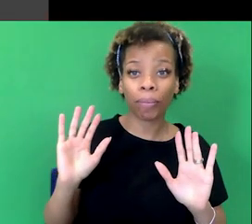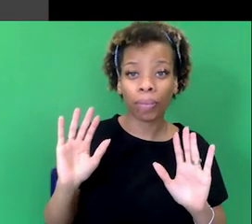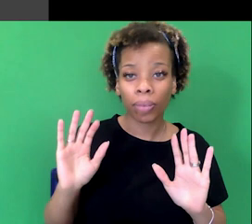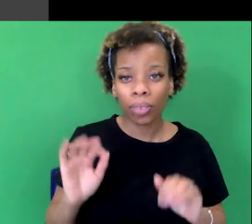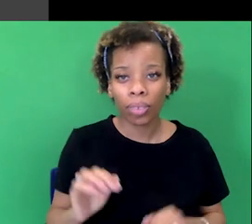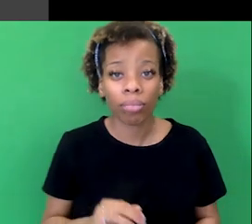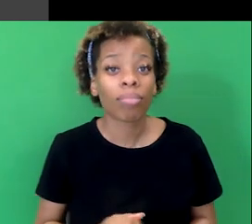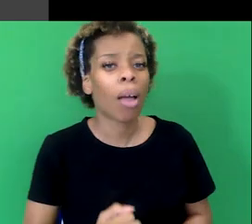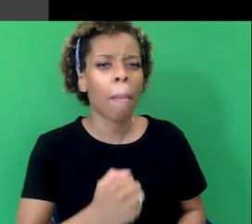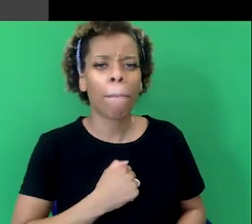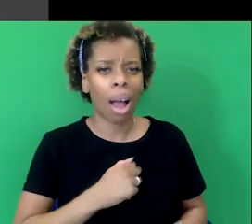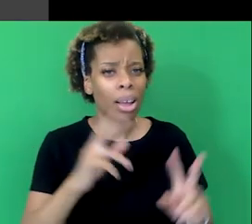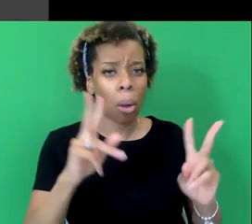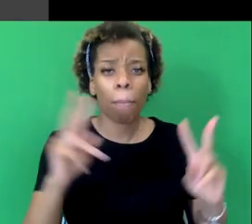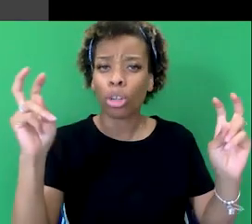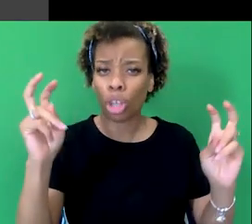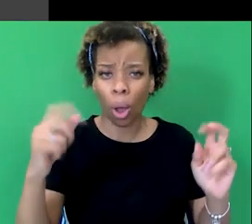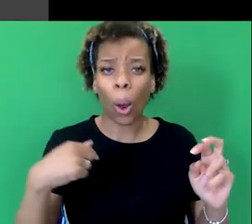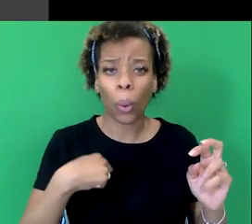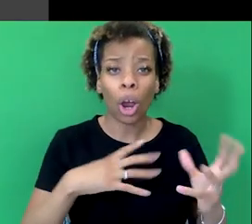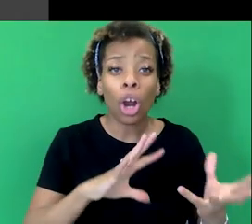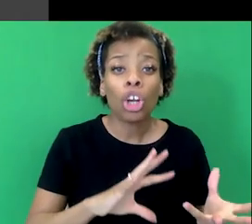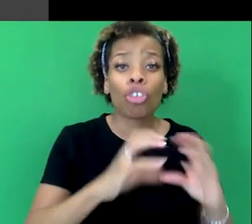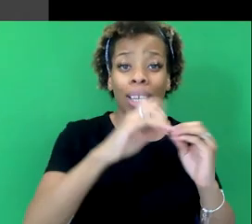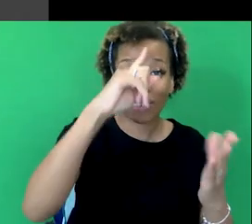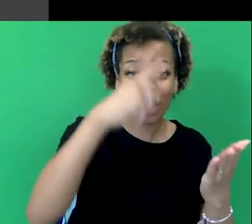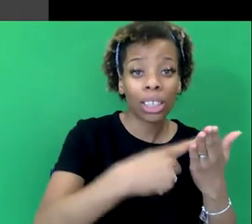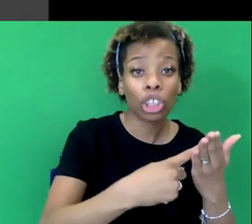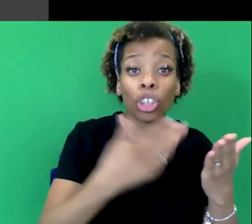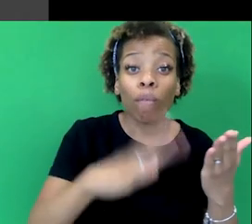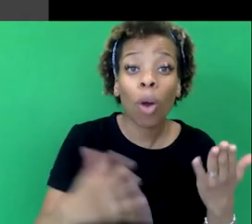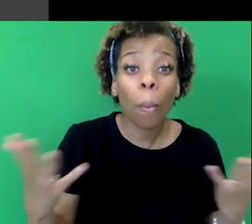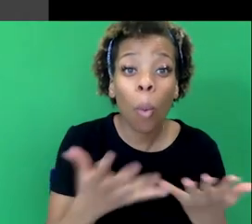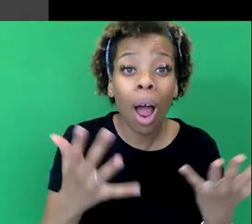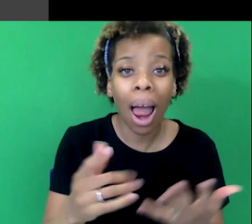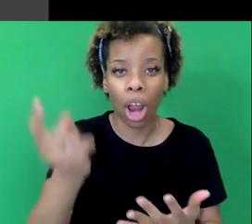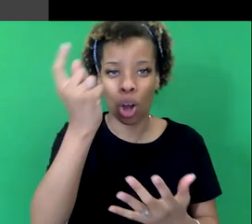my motto, creative decisions based on knowledge. Yeah. Thank you. And also,